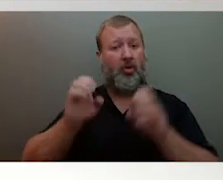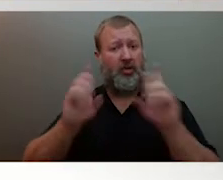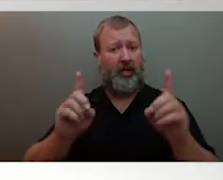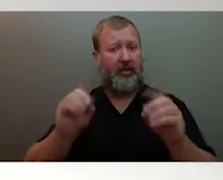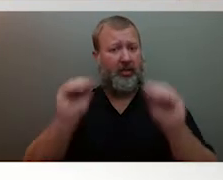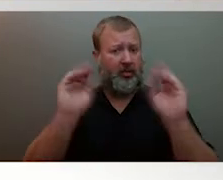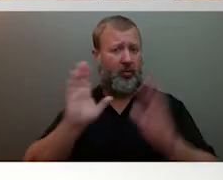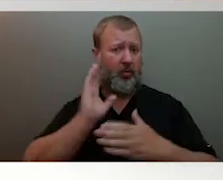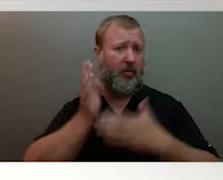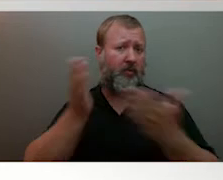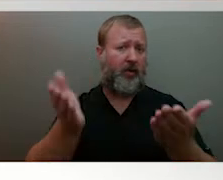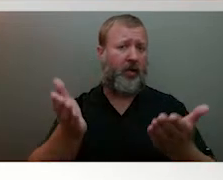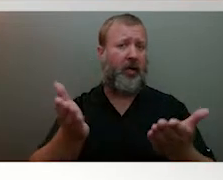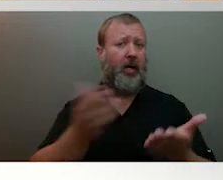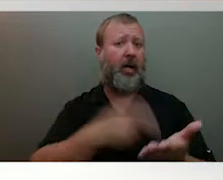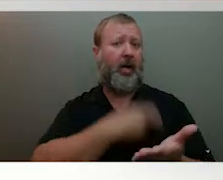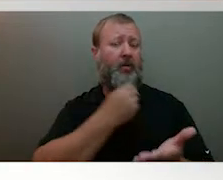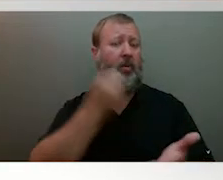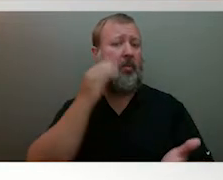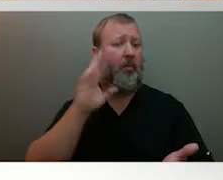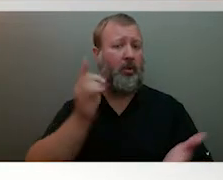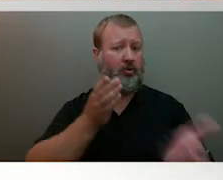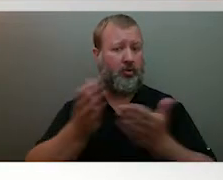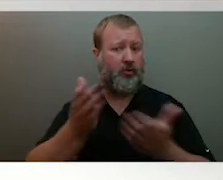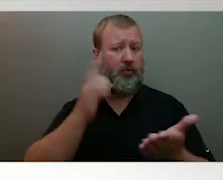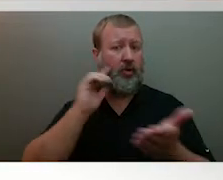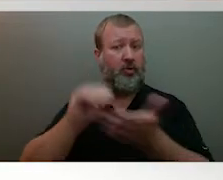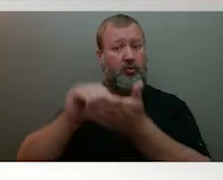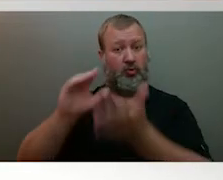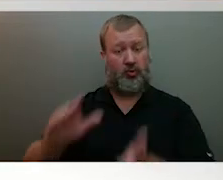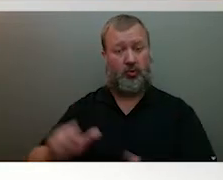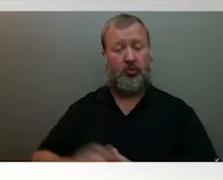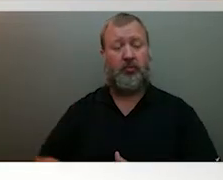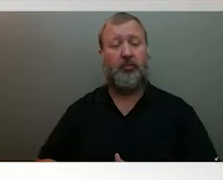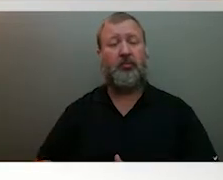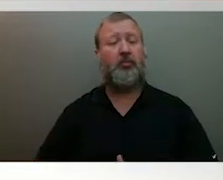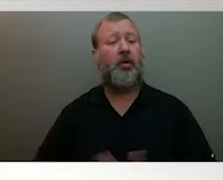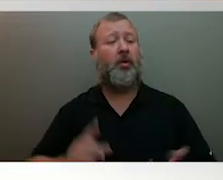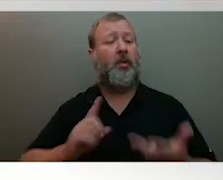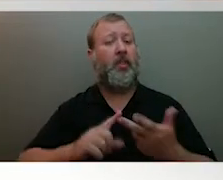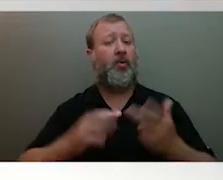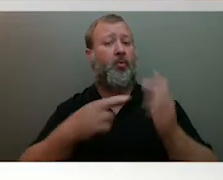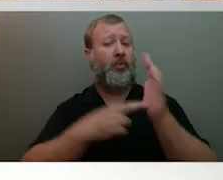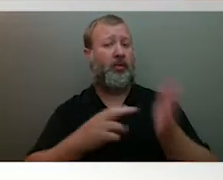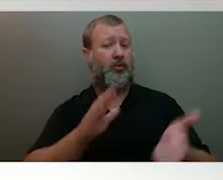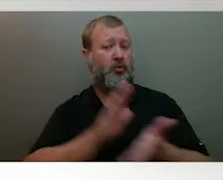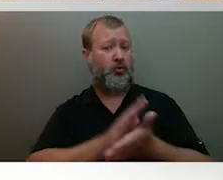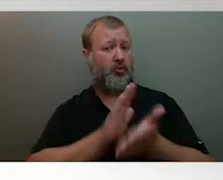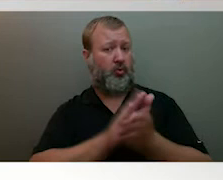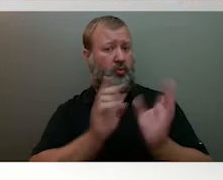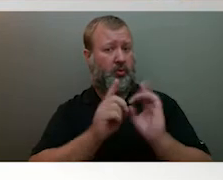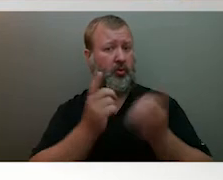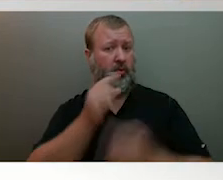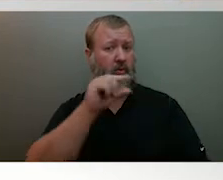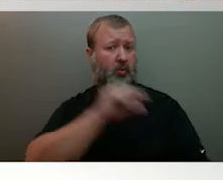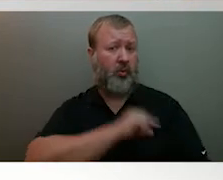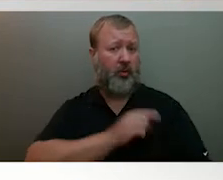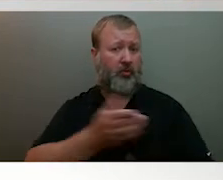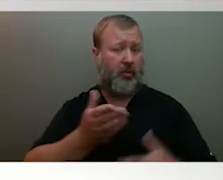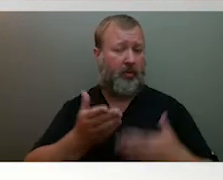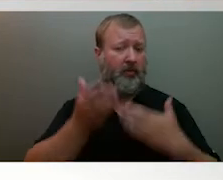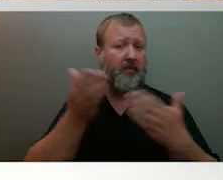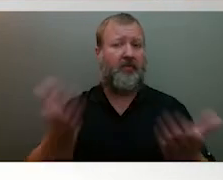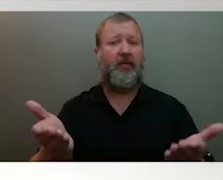who will provide the hospital homebound services for the student, a representative of the school district who is qualified to